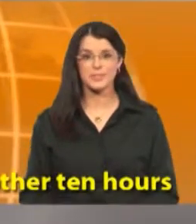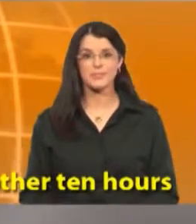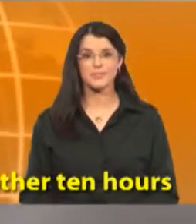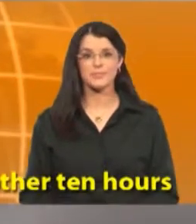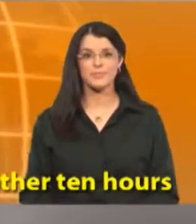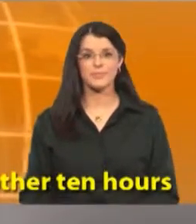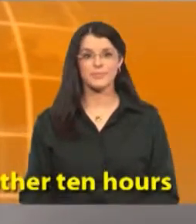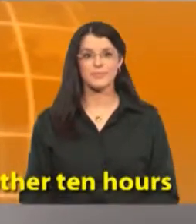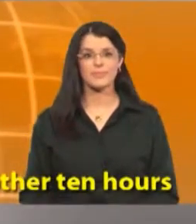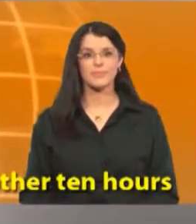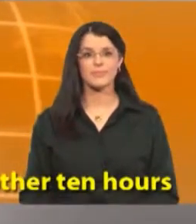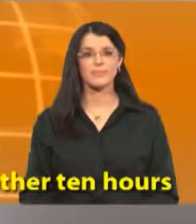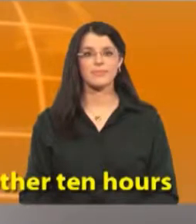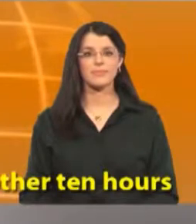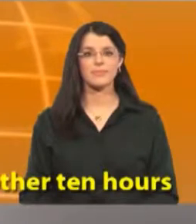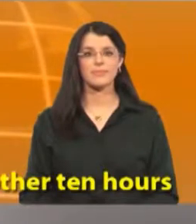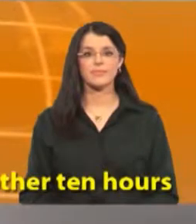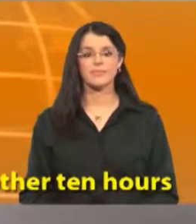10 hours.